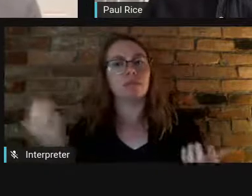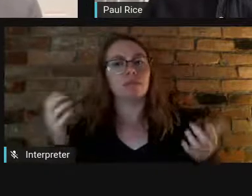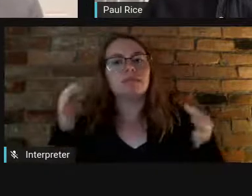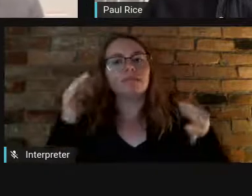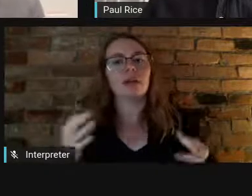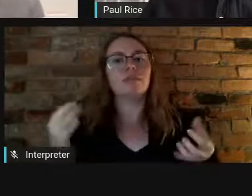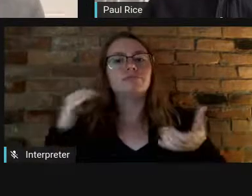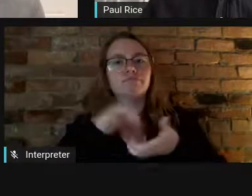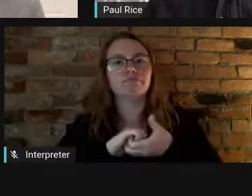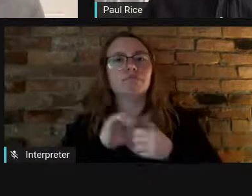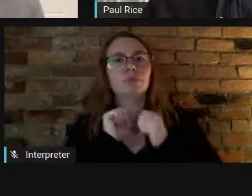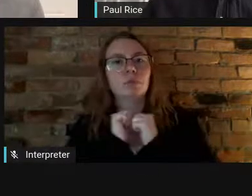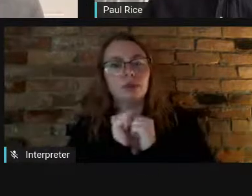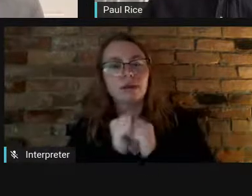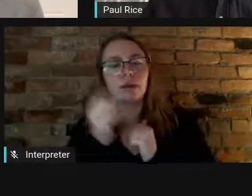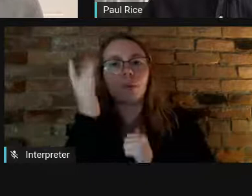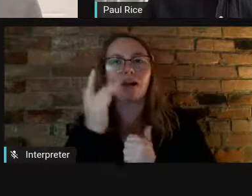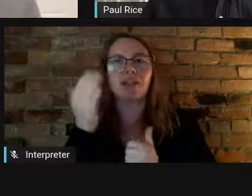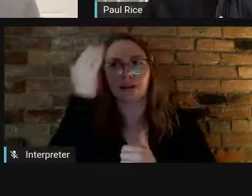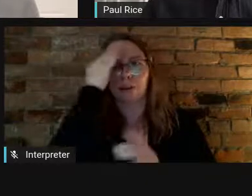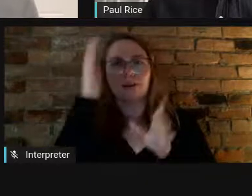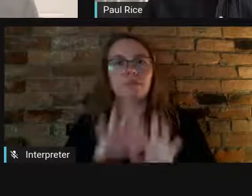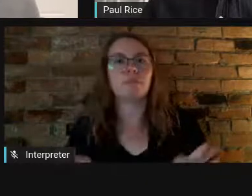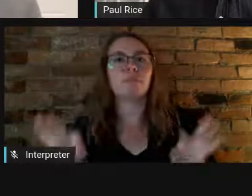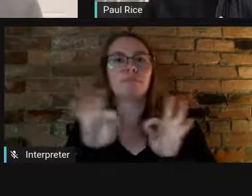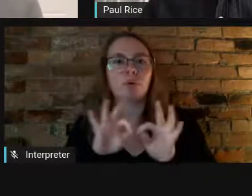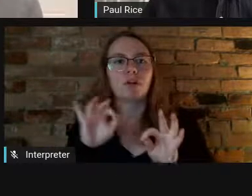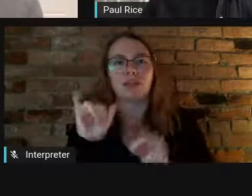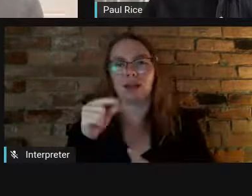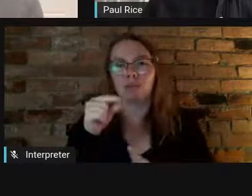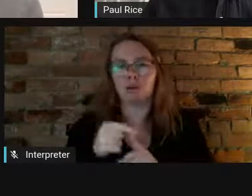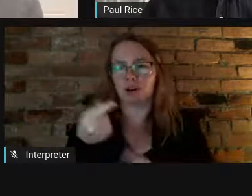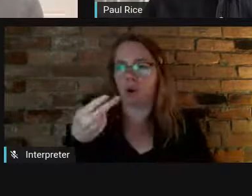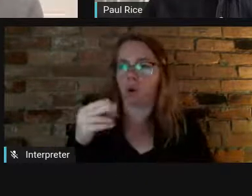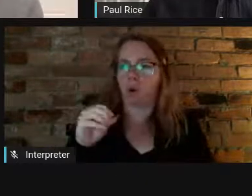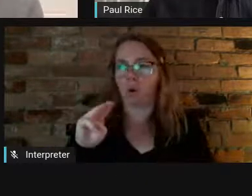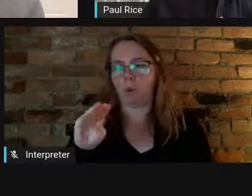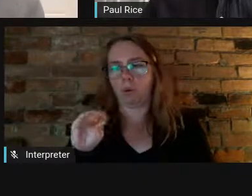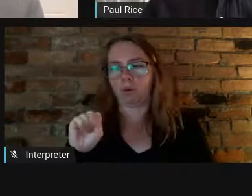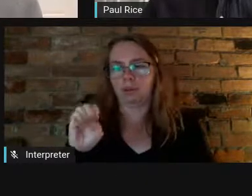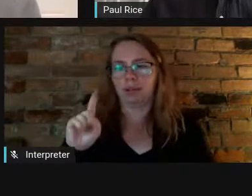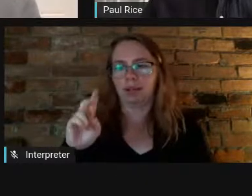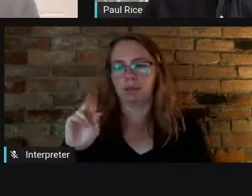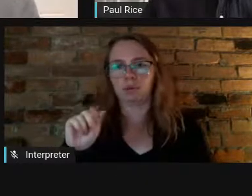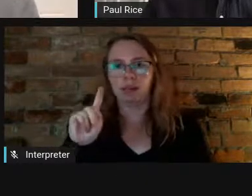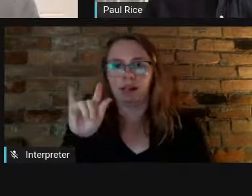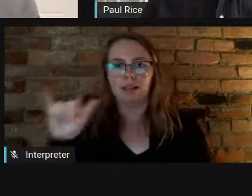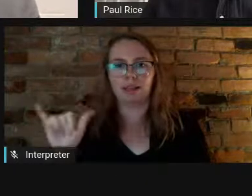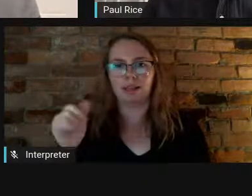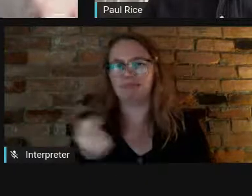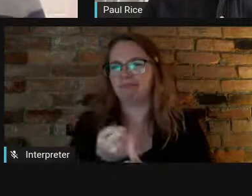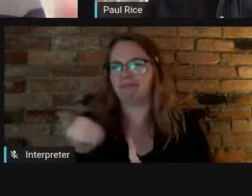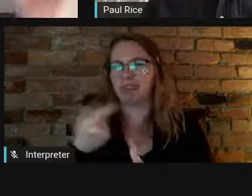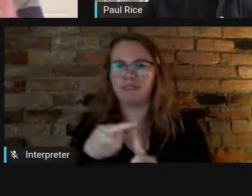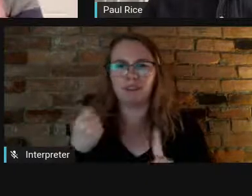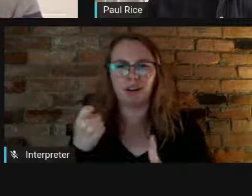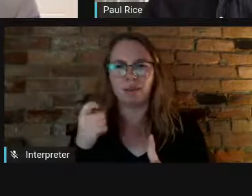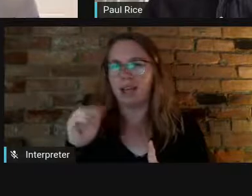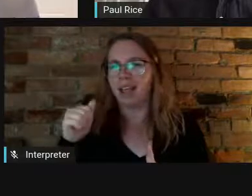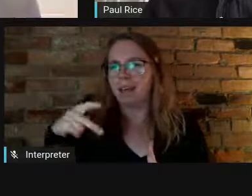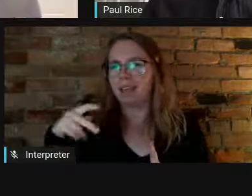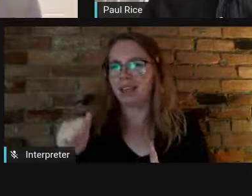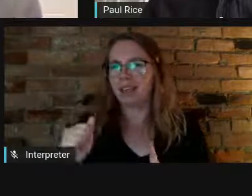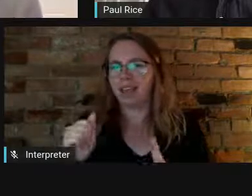of getting this homosexuality removed from the APA manual of mental illnesses. So our film sort